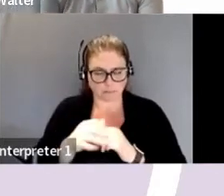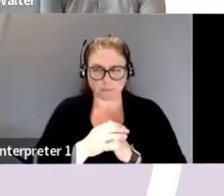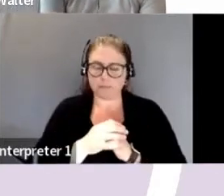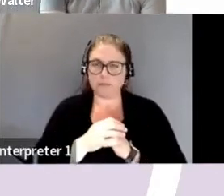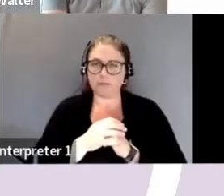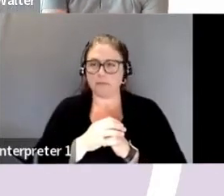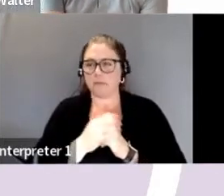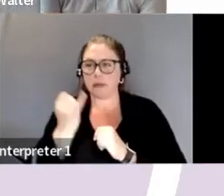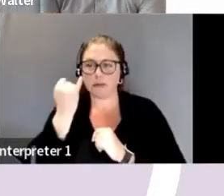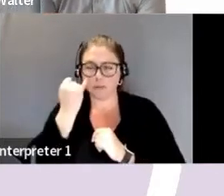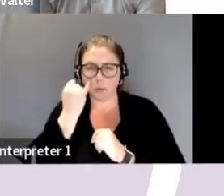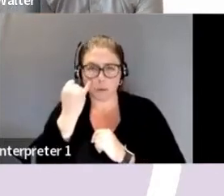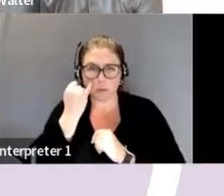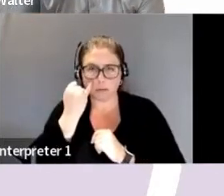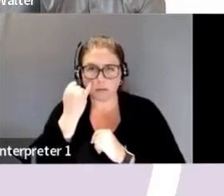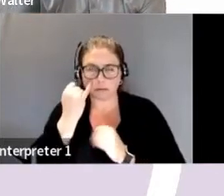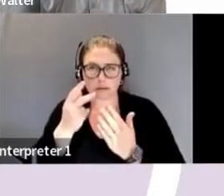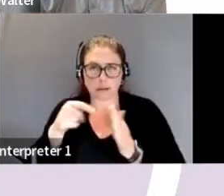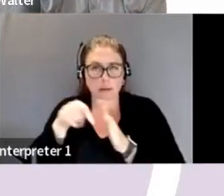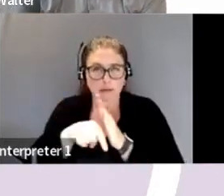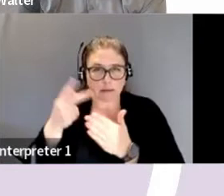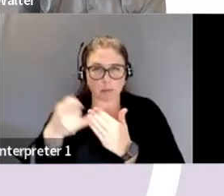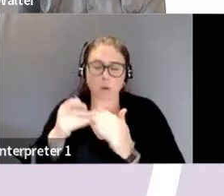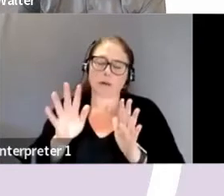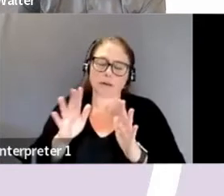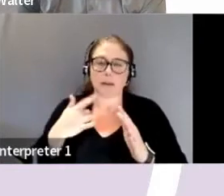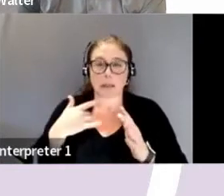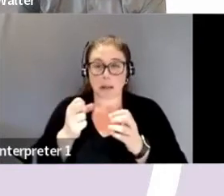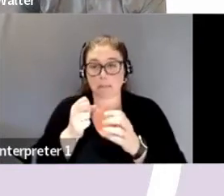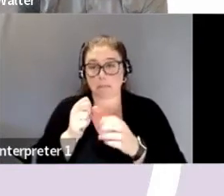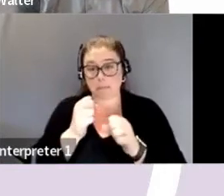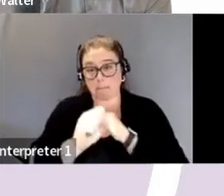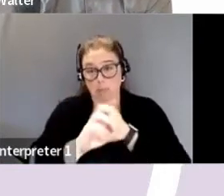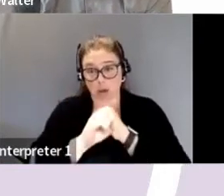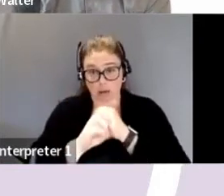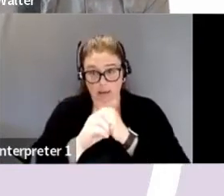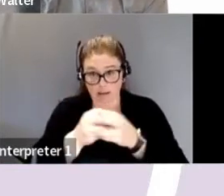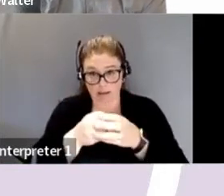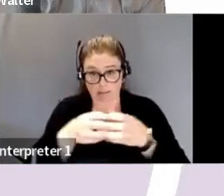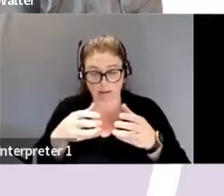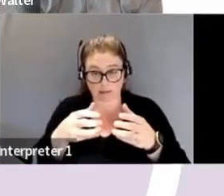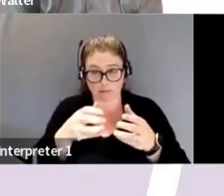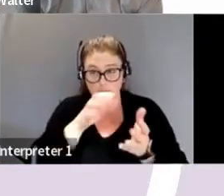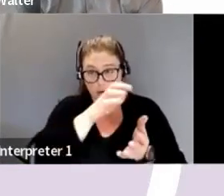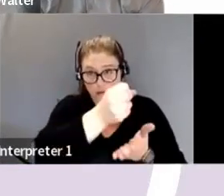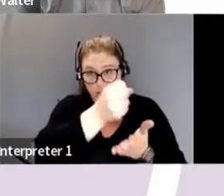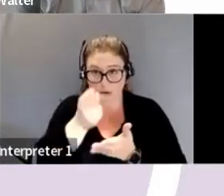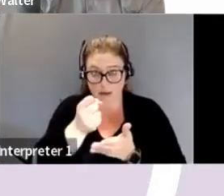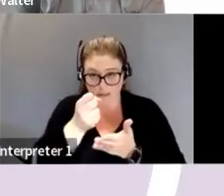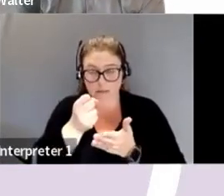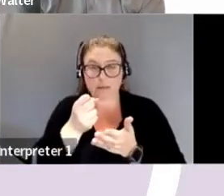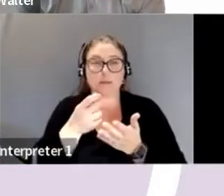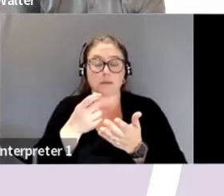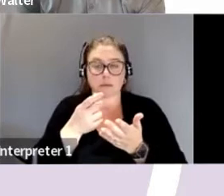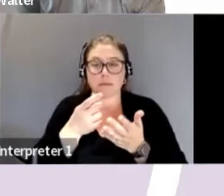an intensive project, so typically like a market expansion grant is going to get you funding for a variety of project